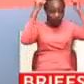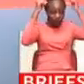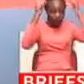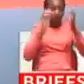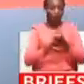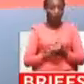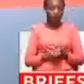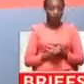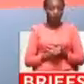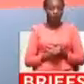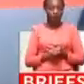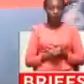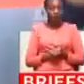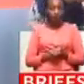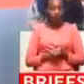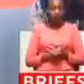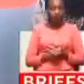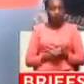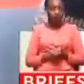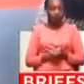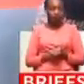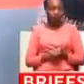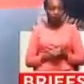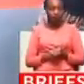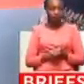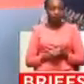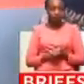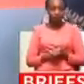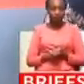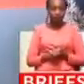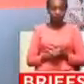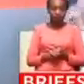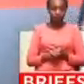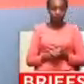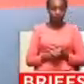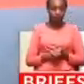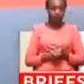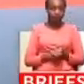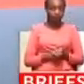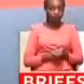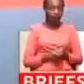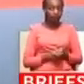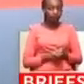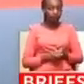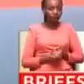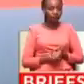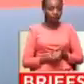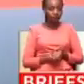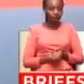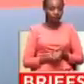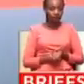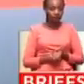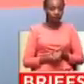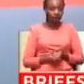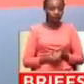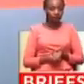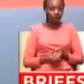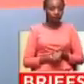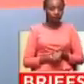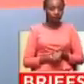you're coming towards him, he opens doors. And when you're moving away from them, he starts closing them. You understand?